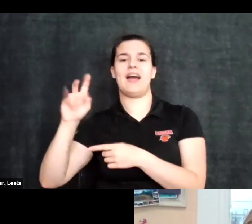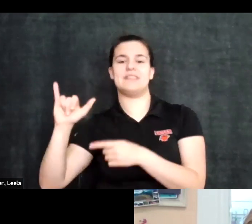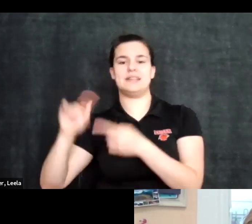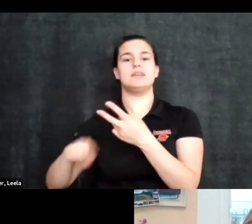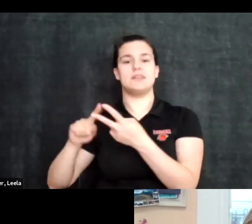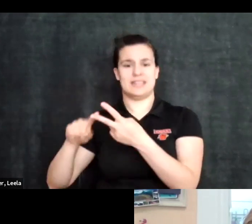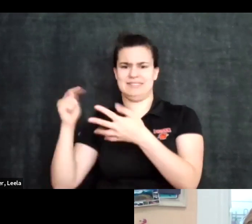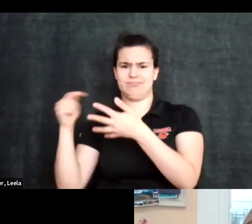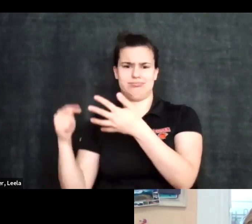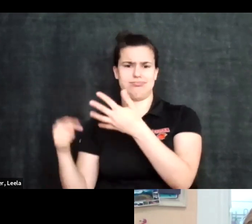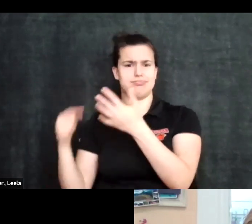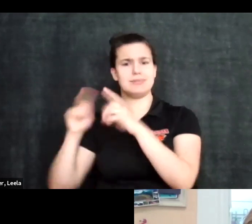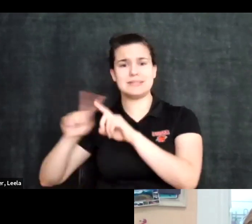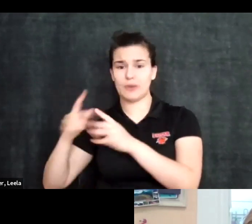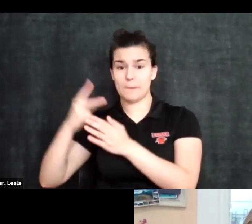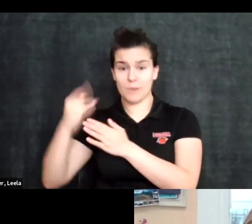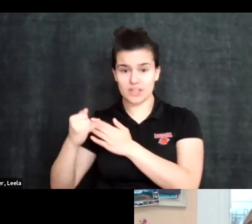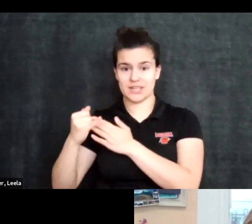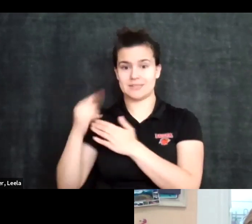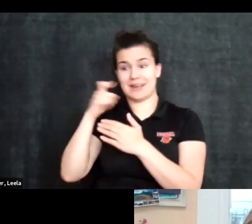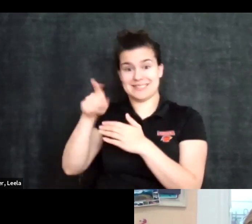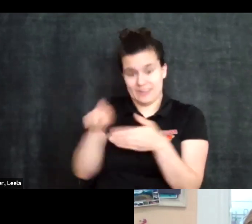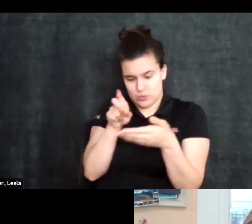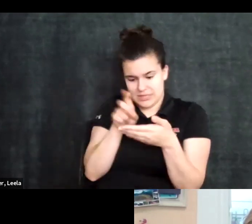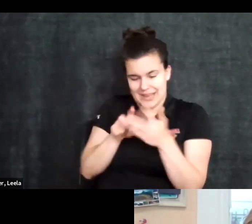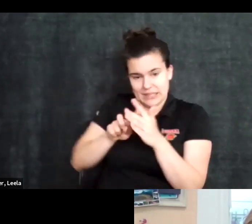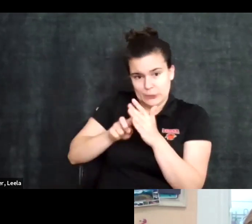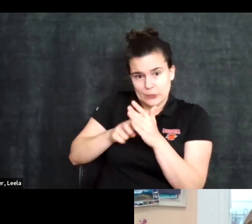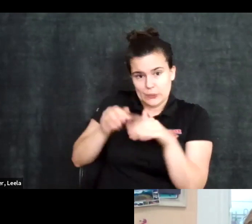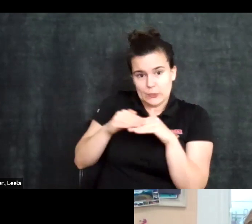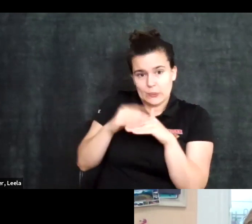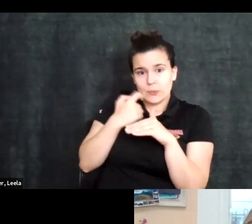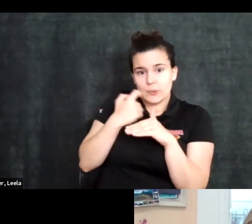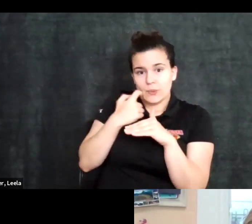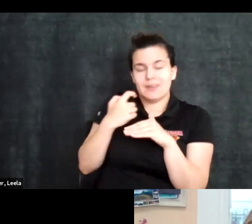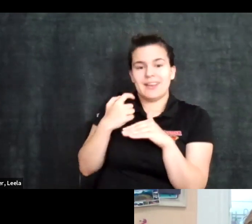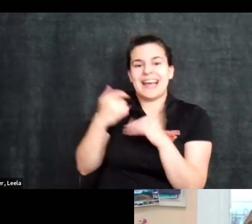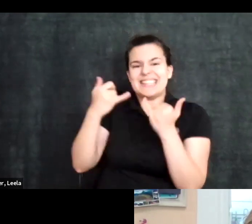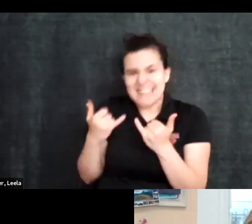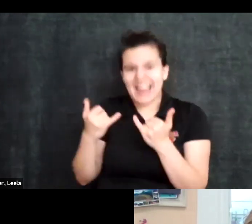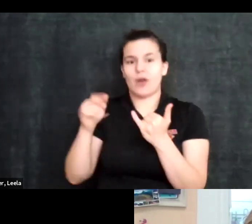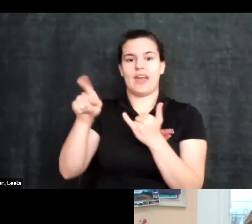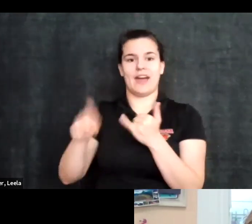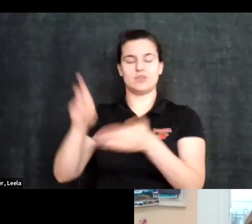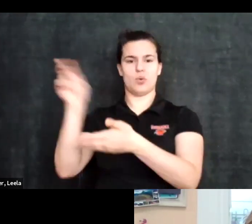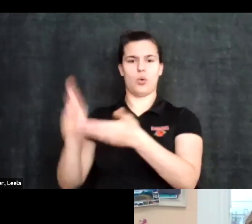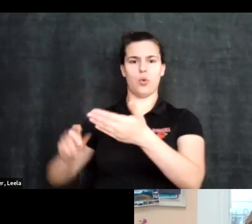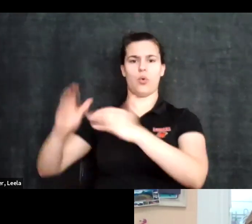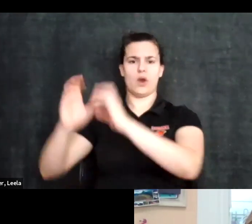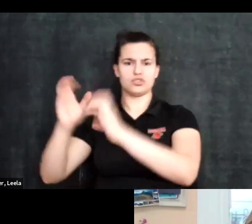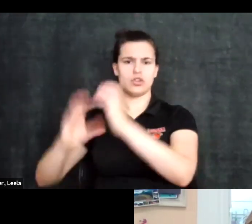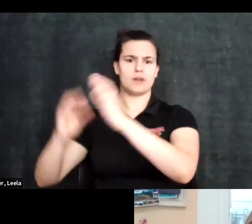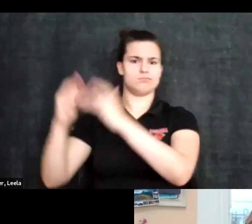initial phases of design. But the design and construction will take years to complete. So again, there is work for